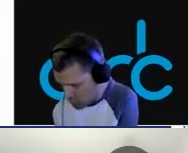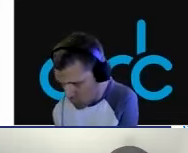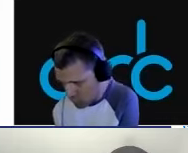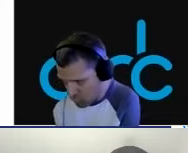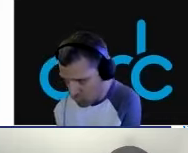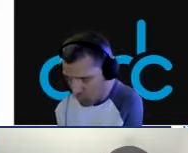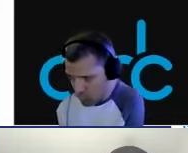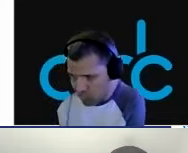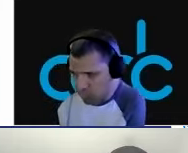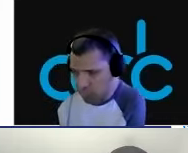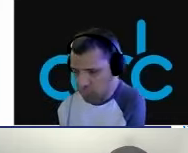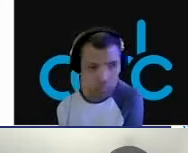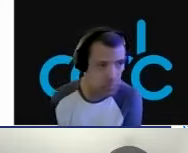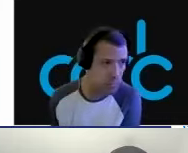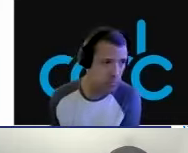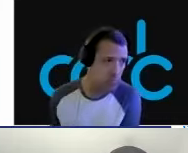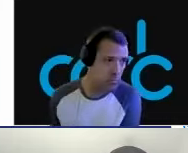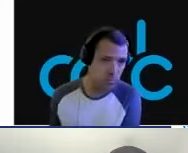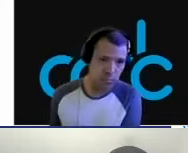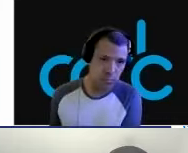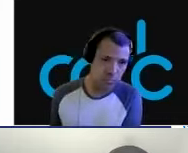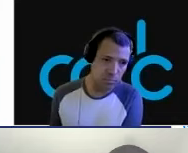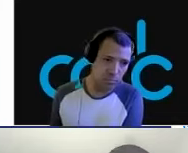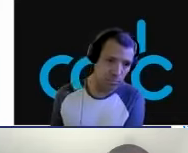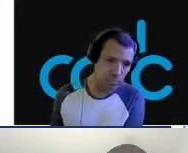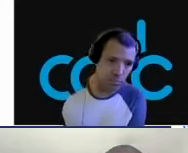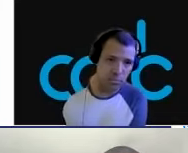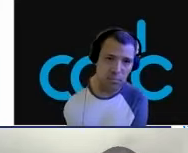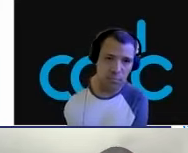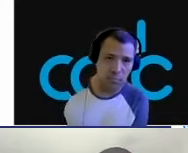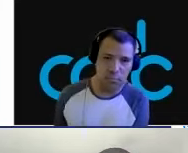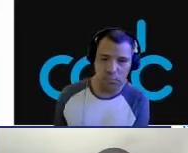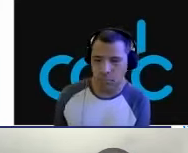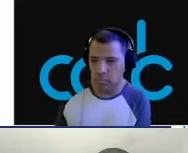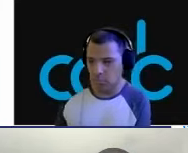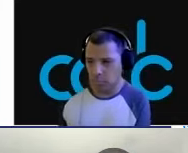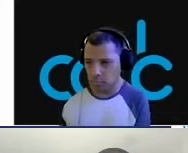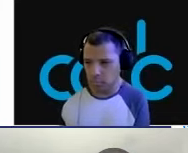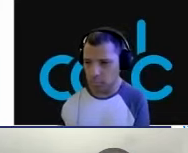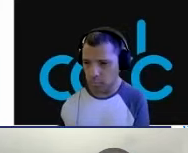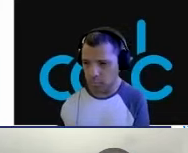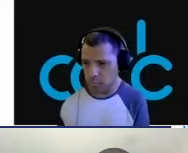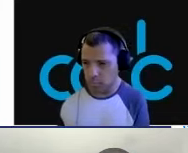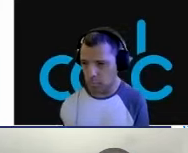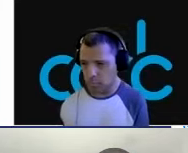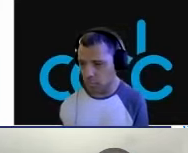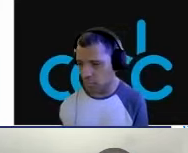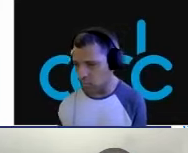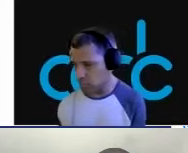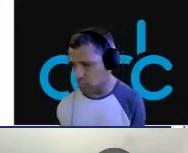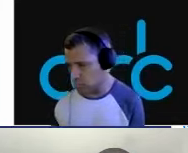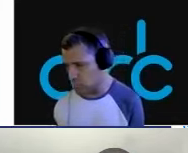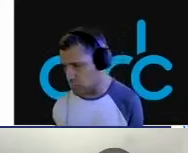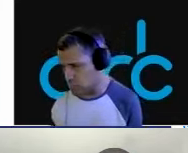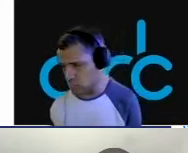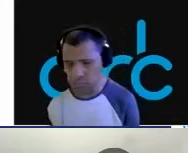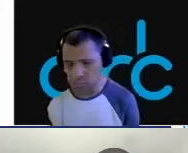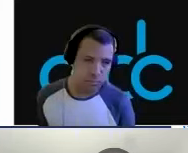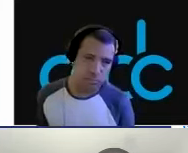see the 2-gen. I would love to see that present population. I'd love to see like the